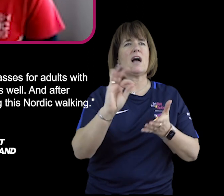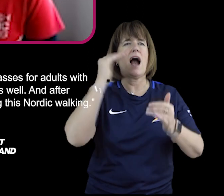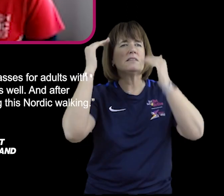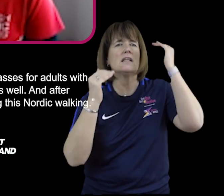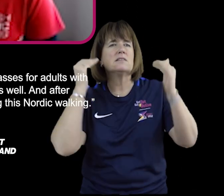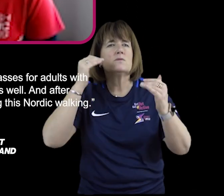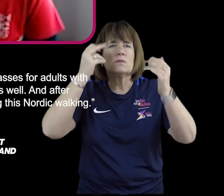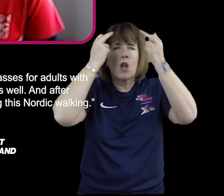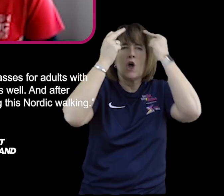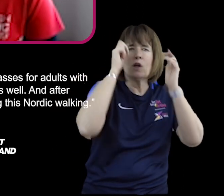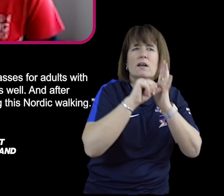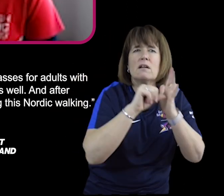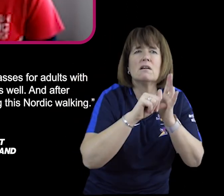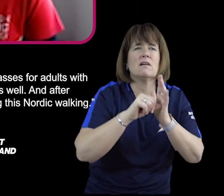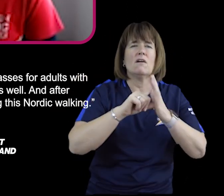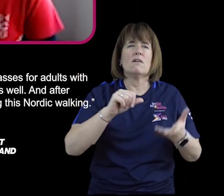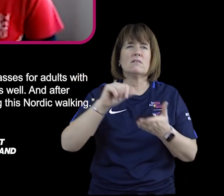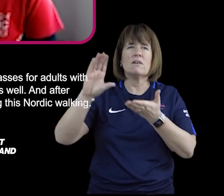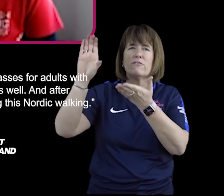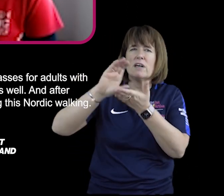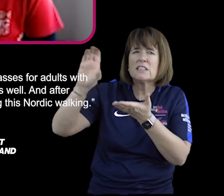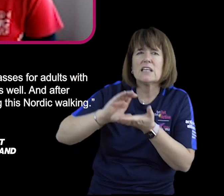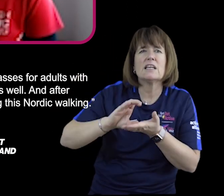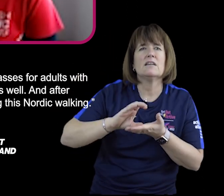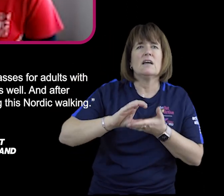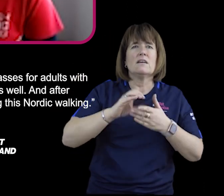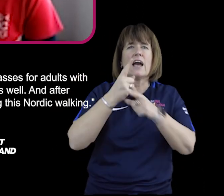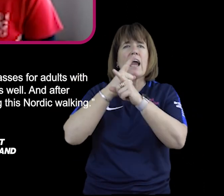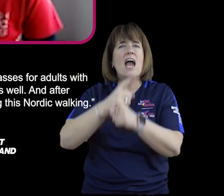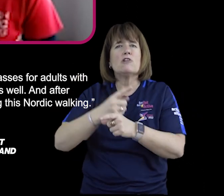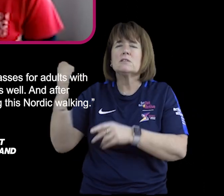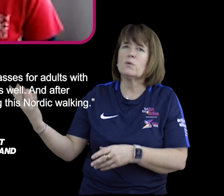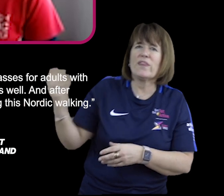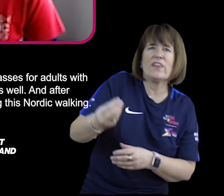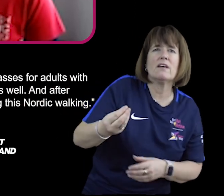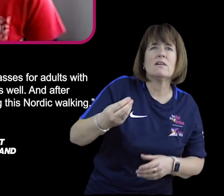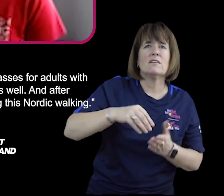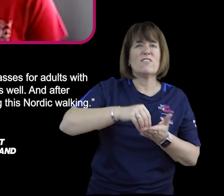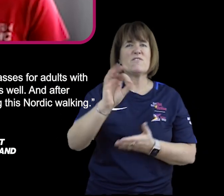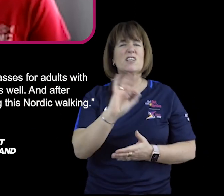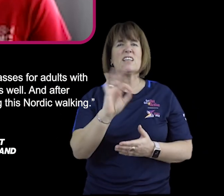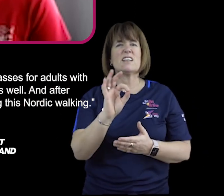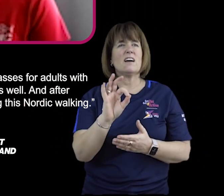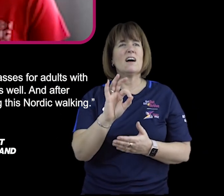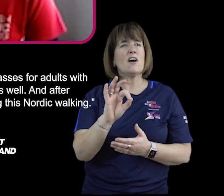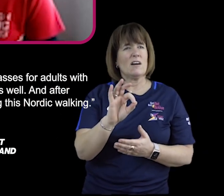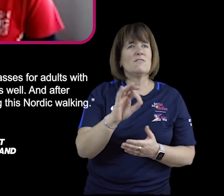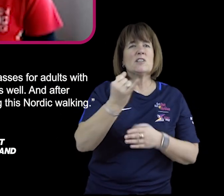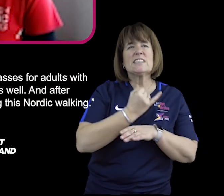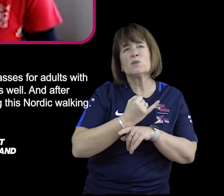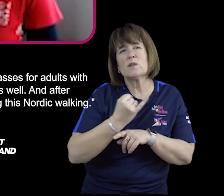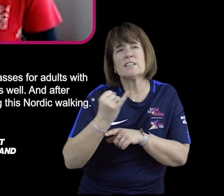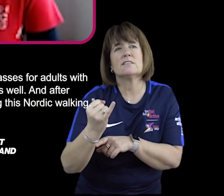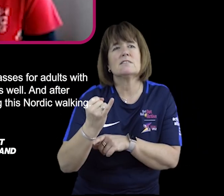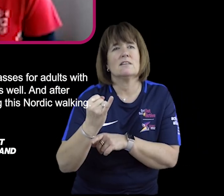for adults with learning disabilities. And as part of the funding, their carers could come along for free as well. And